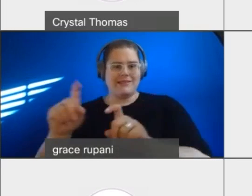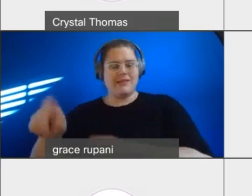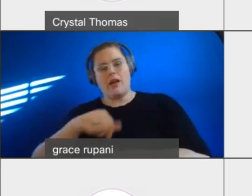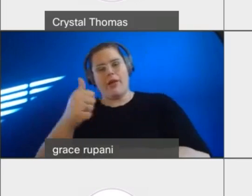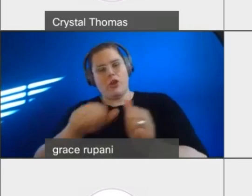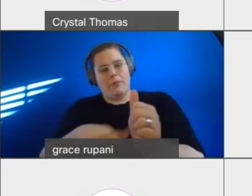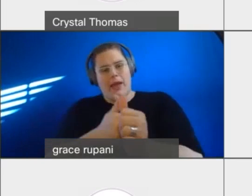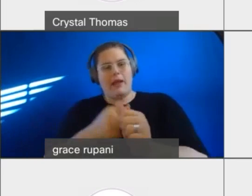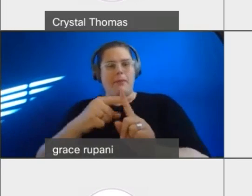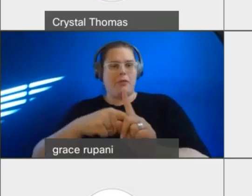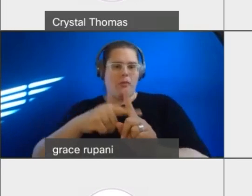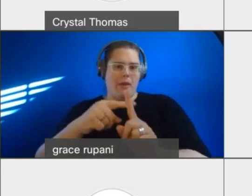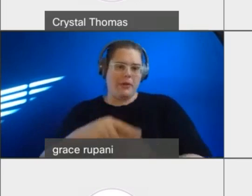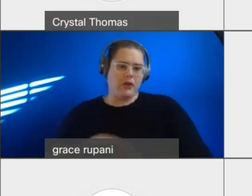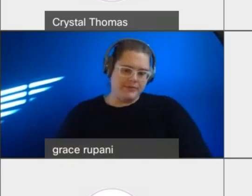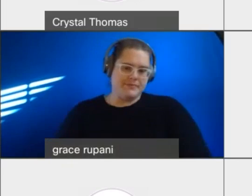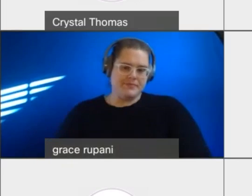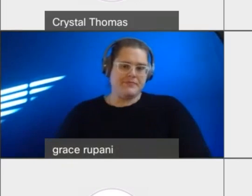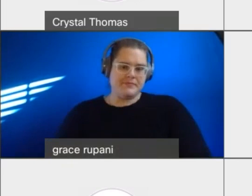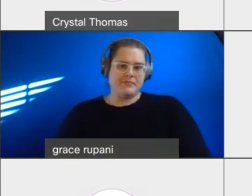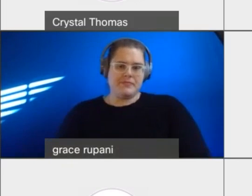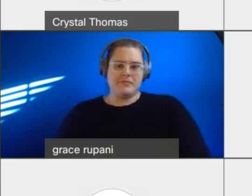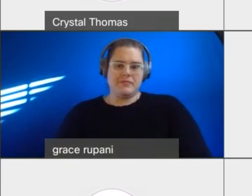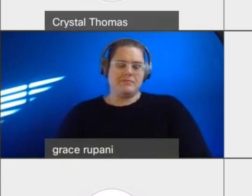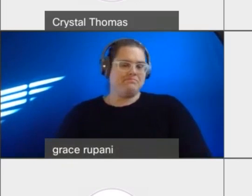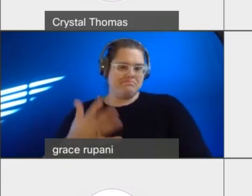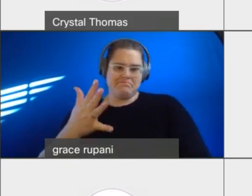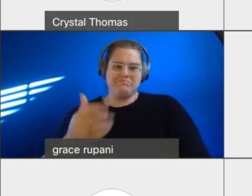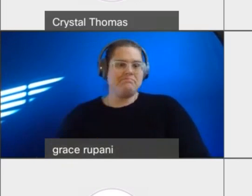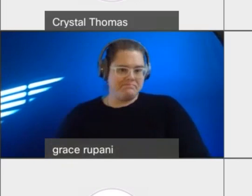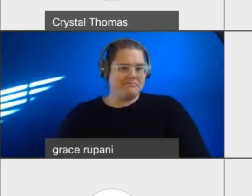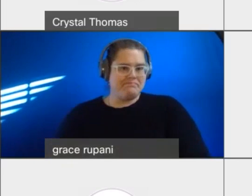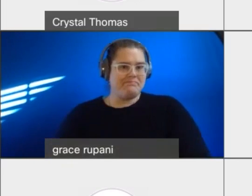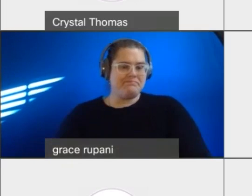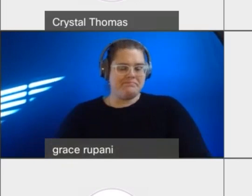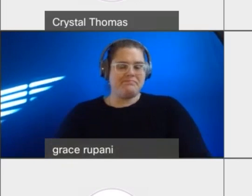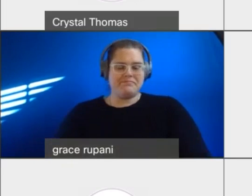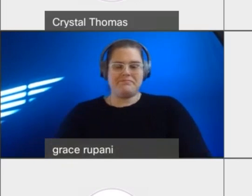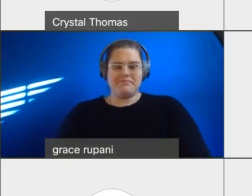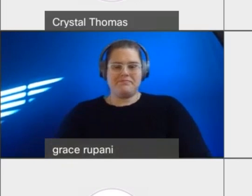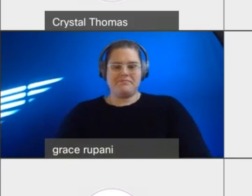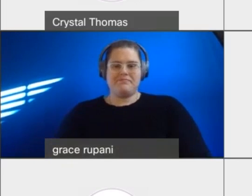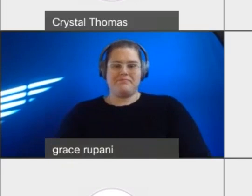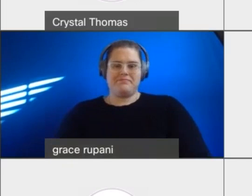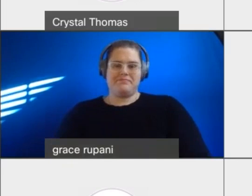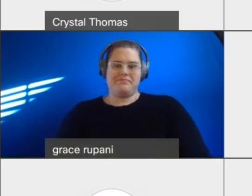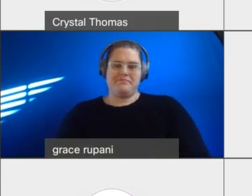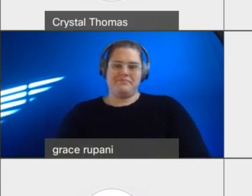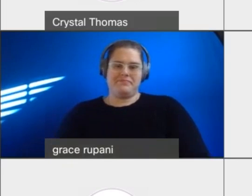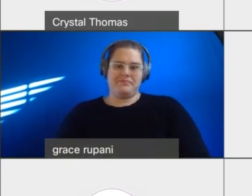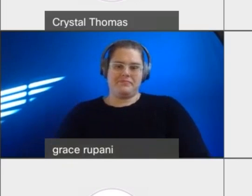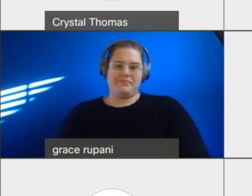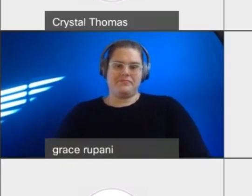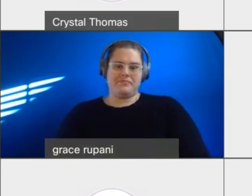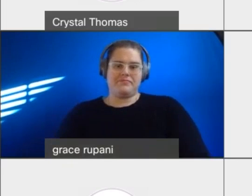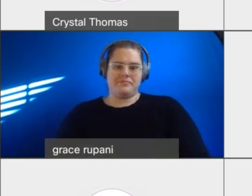maybe they might have addressed this while I was away, but that's all. And Director Reese, I echo what you also already mentioned.